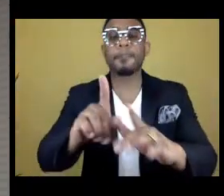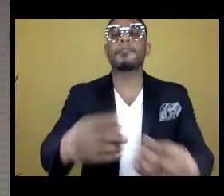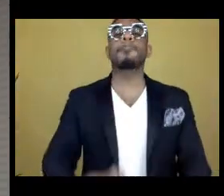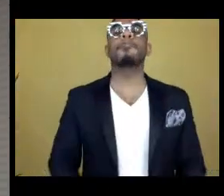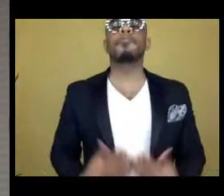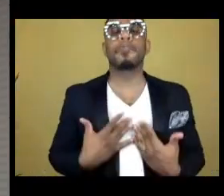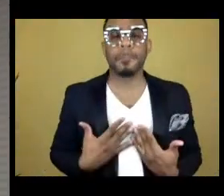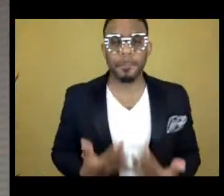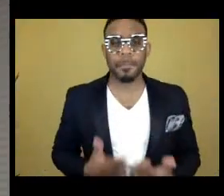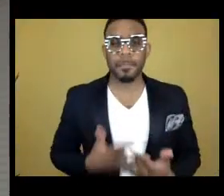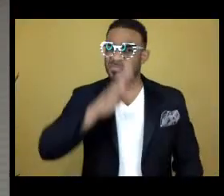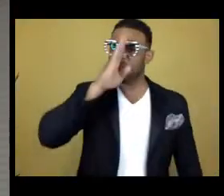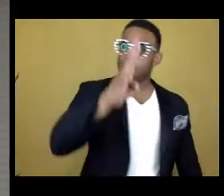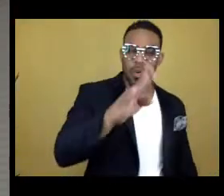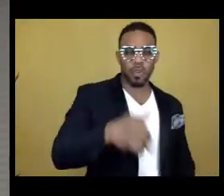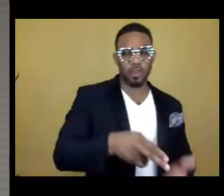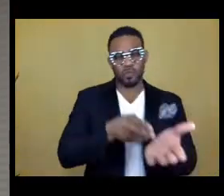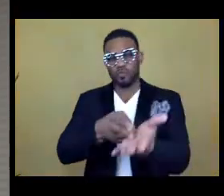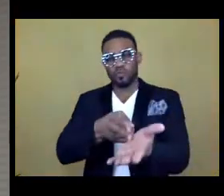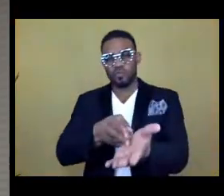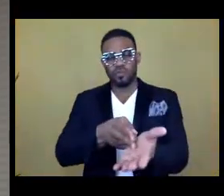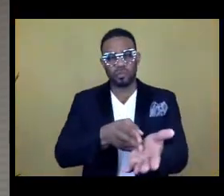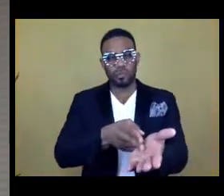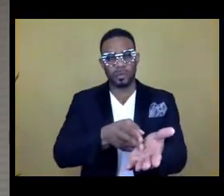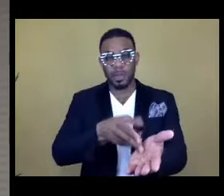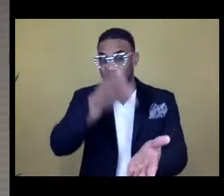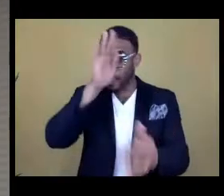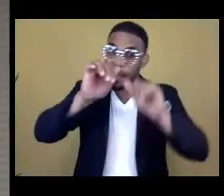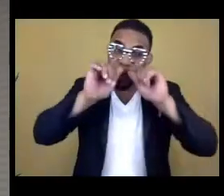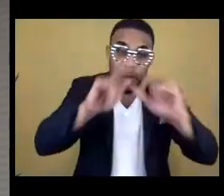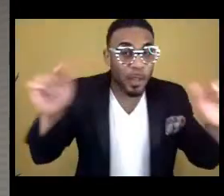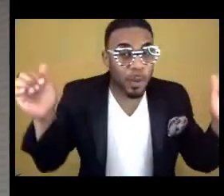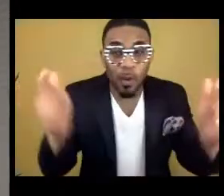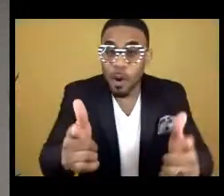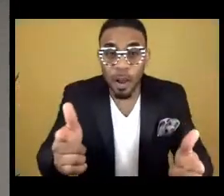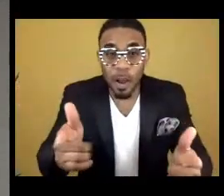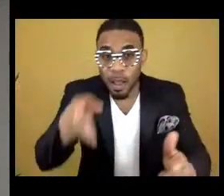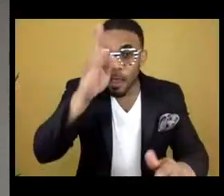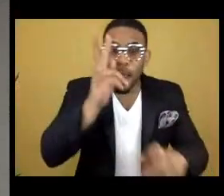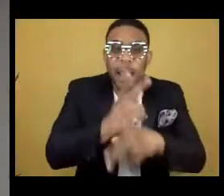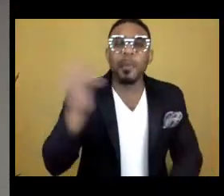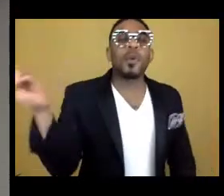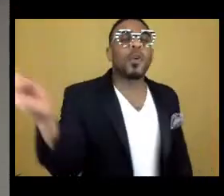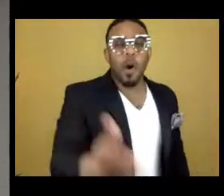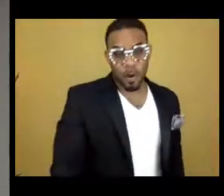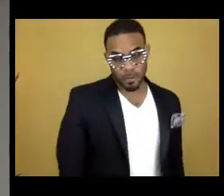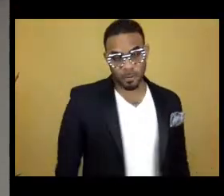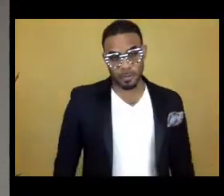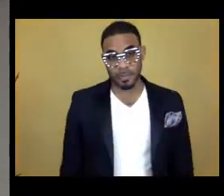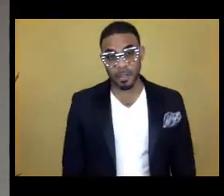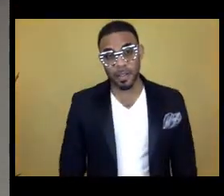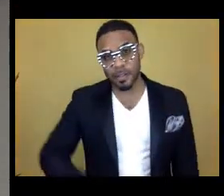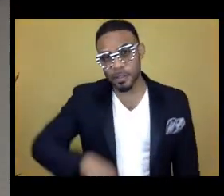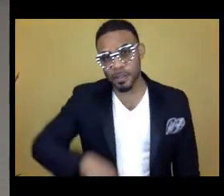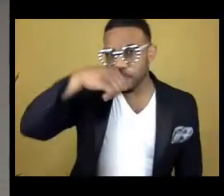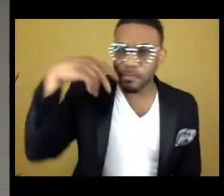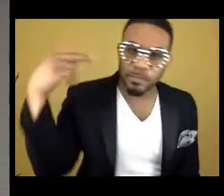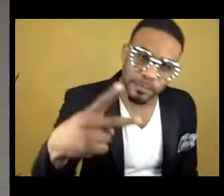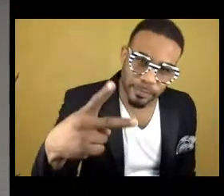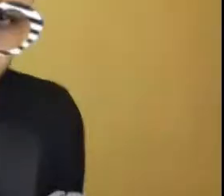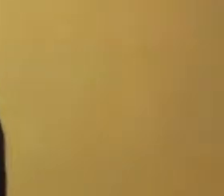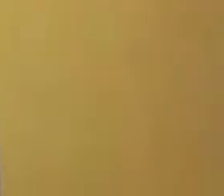inspired to live boldly in your truth. God bless you all. God keep you all. And good evening.